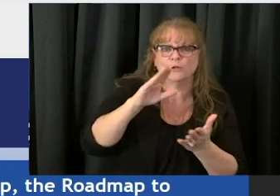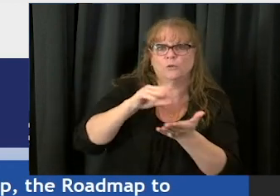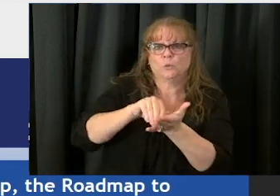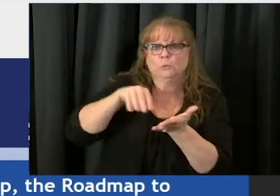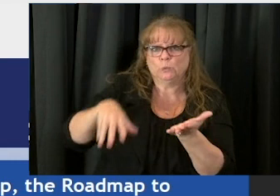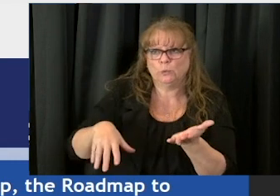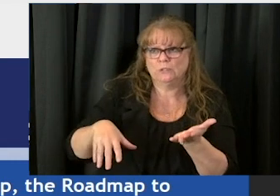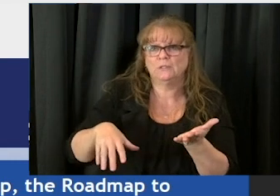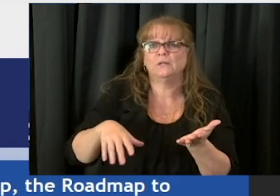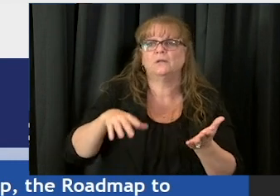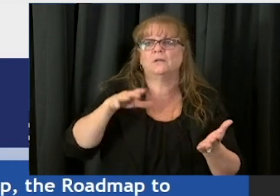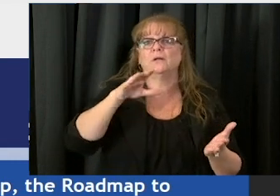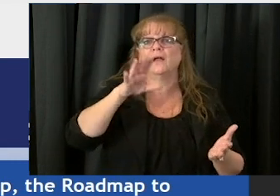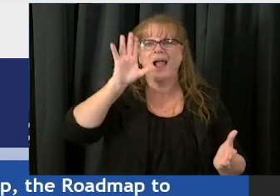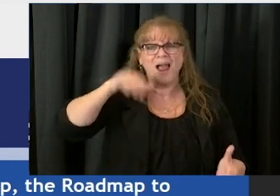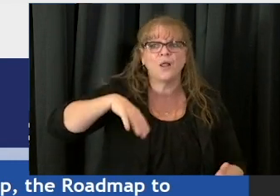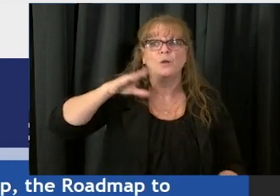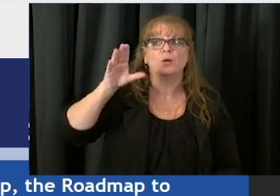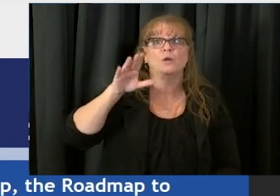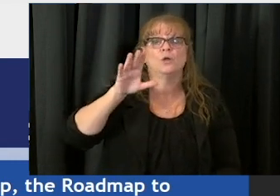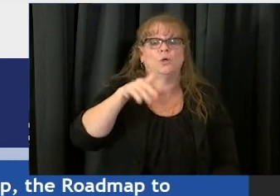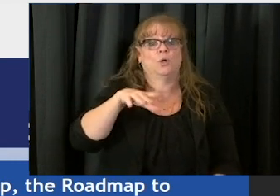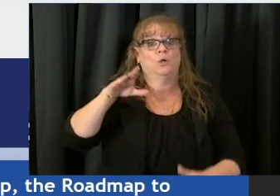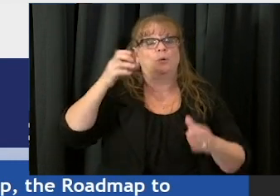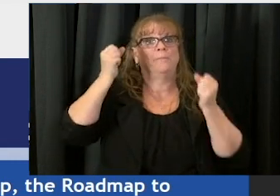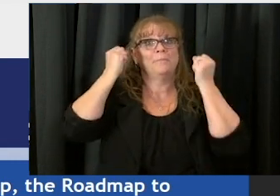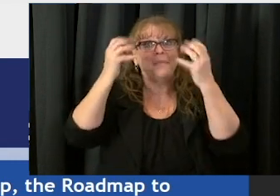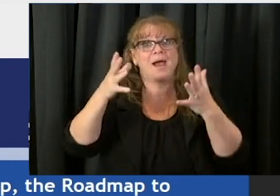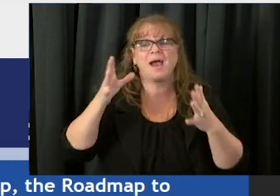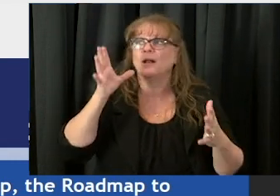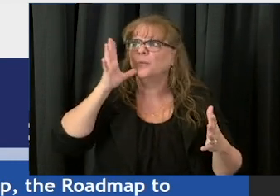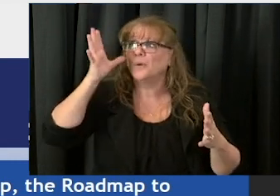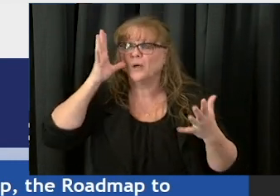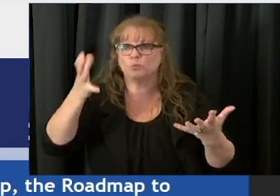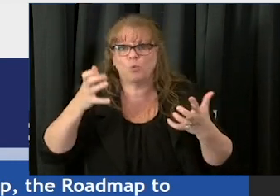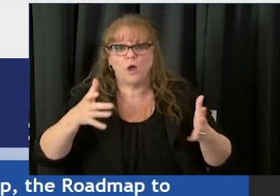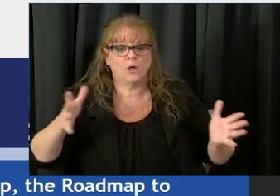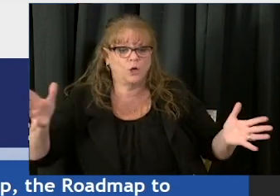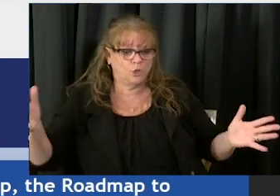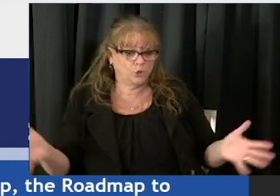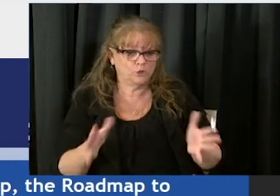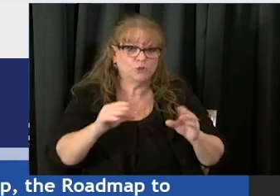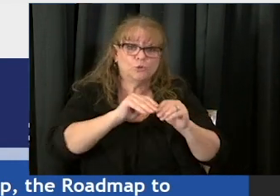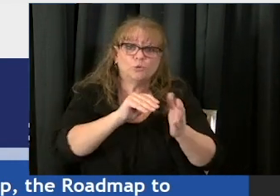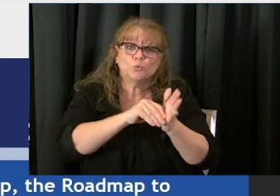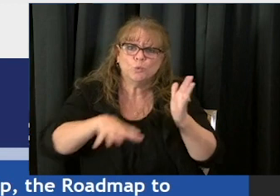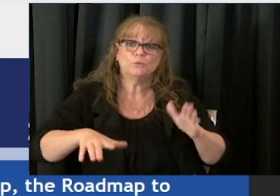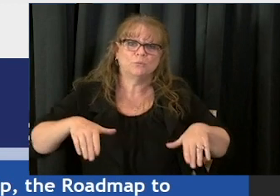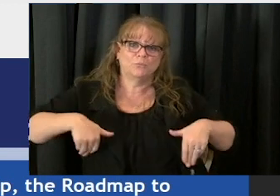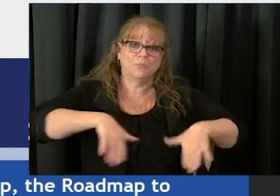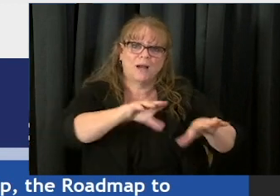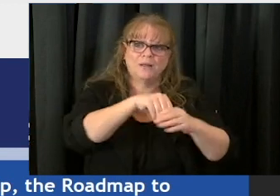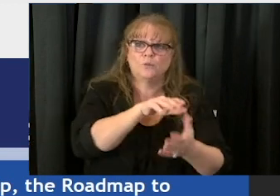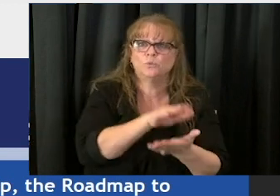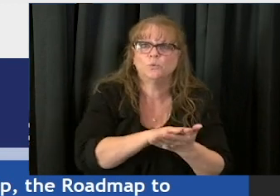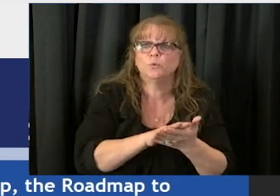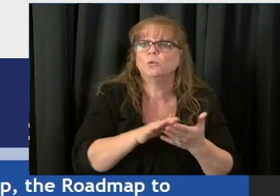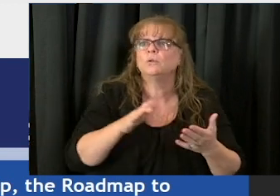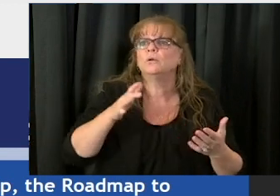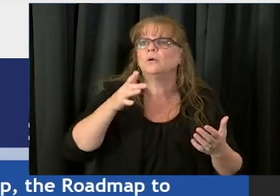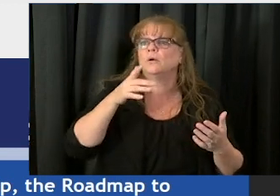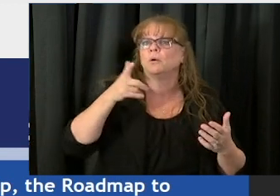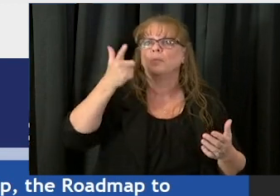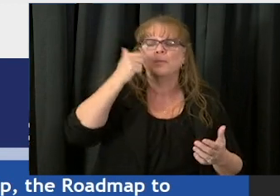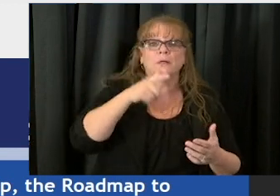parents who simply don't want their kids to go back. Maybe it's grandparents or great-grandparents raising their kids. They're at greater risk for their virus. they